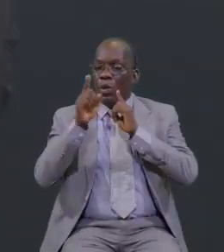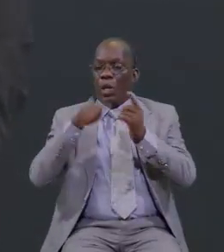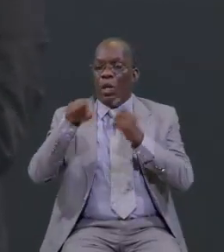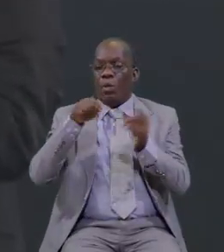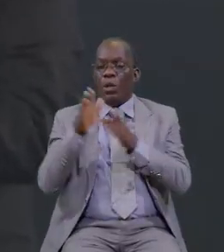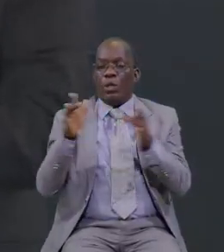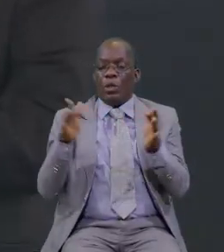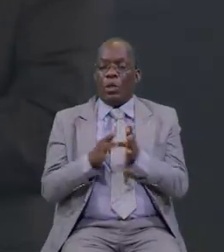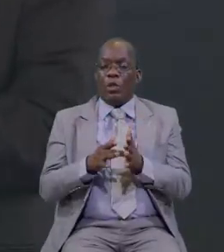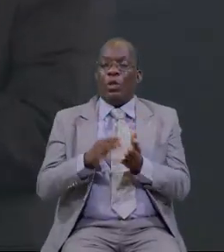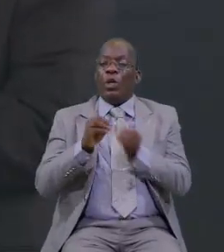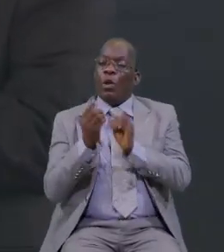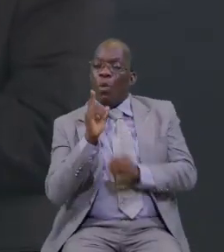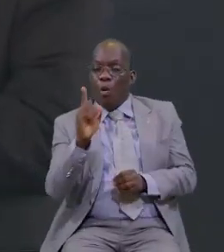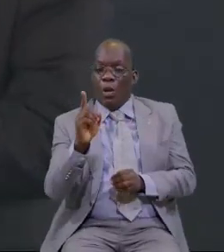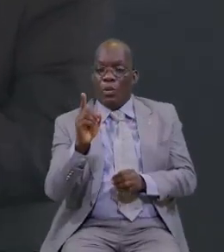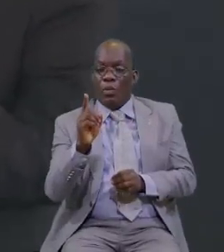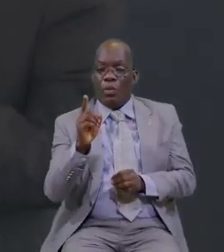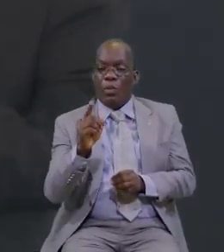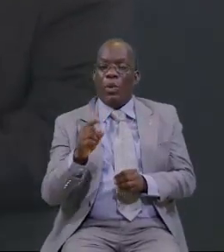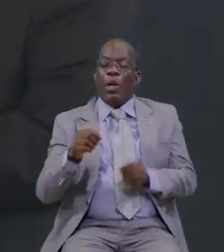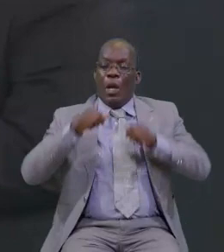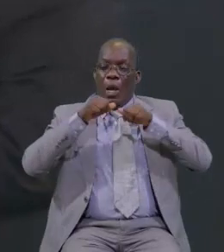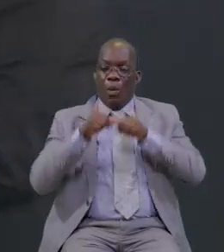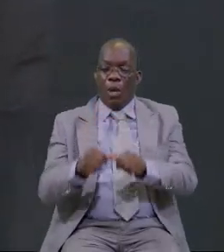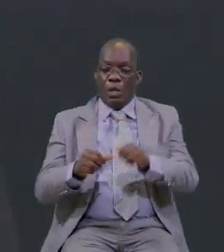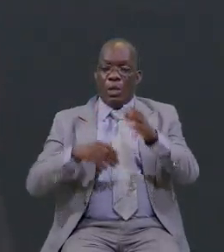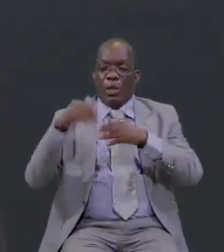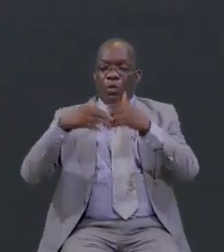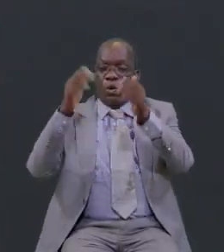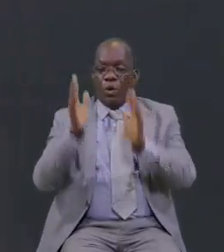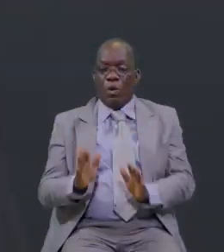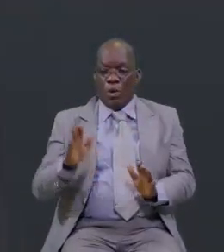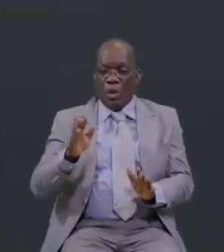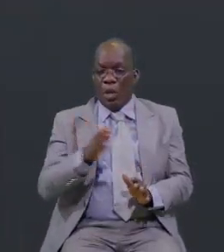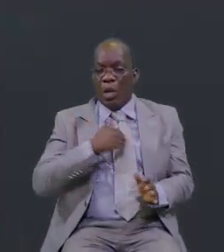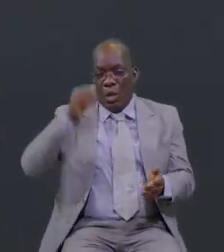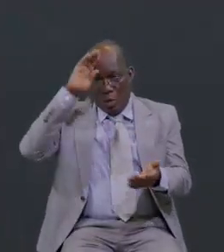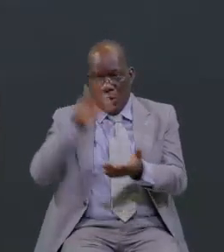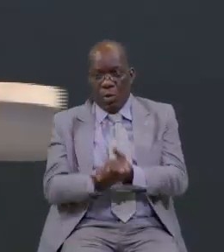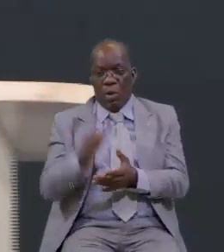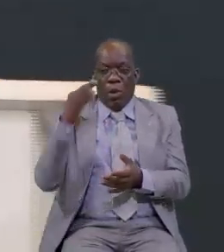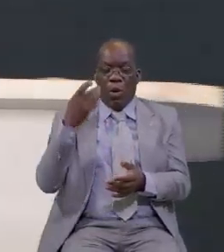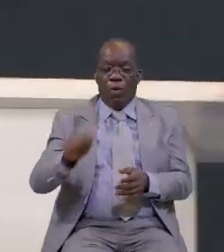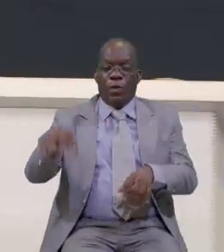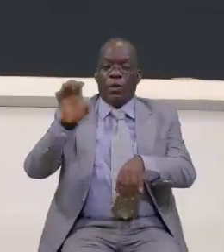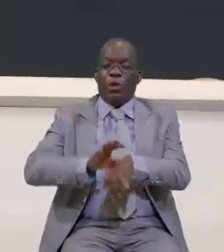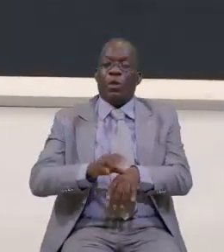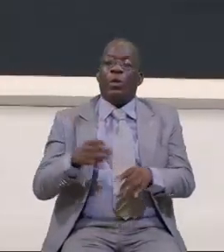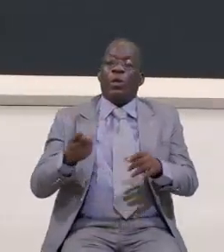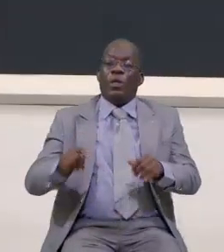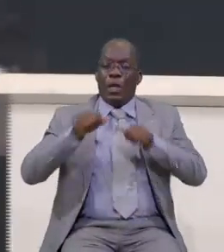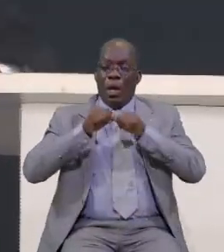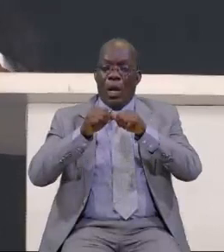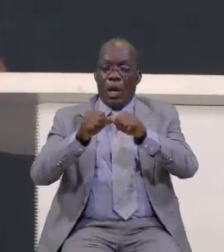Jesus, the abiding builder and bridegroom of the church. The abiding builder is the one